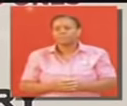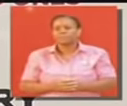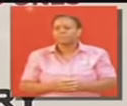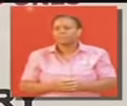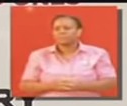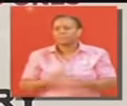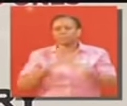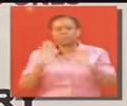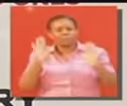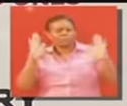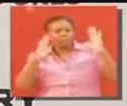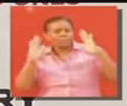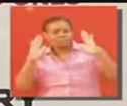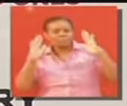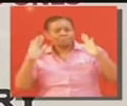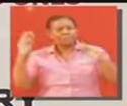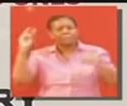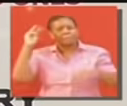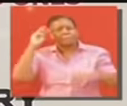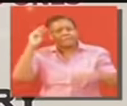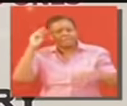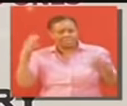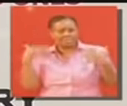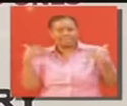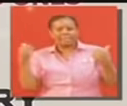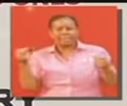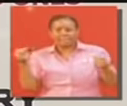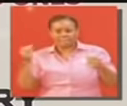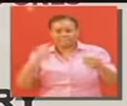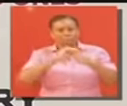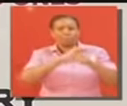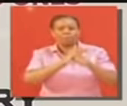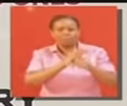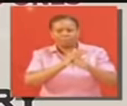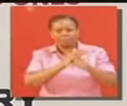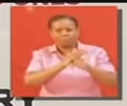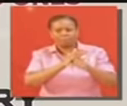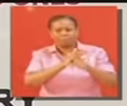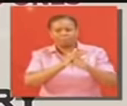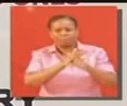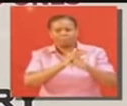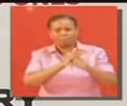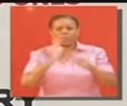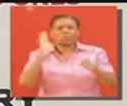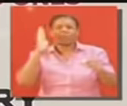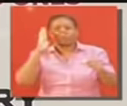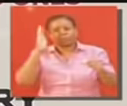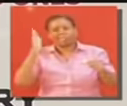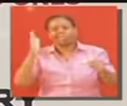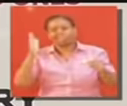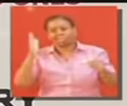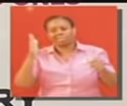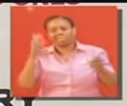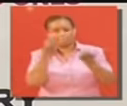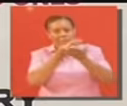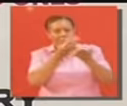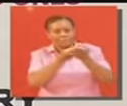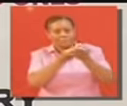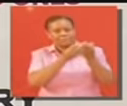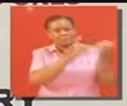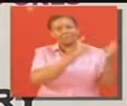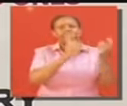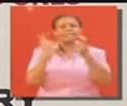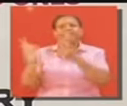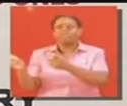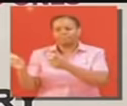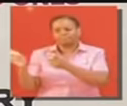COVID response by any mechanism will be well funded. The preliminary figures that we ran, because we had to close